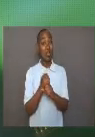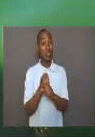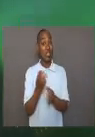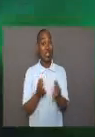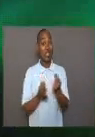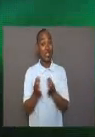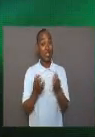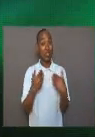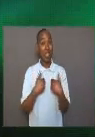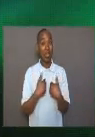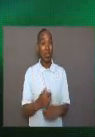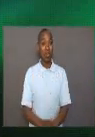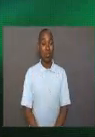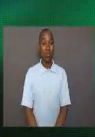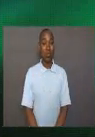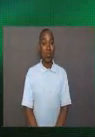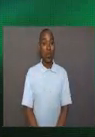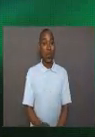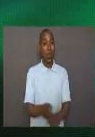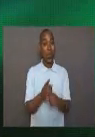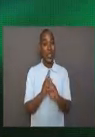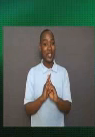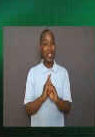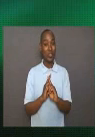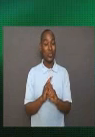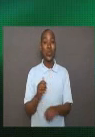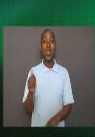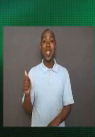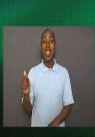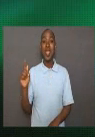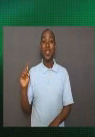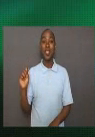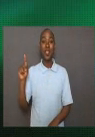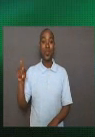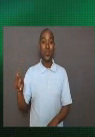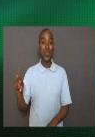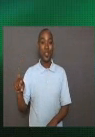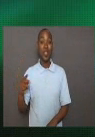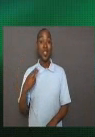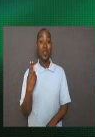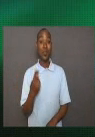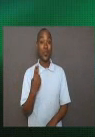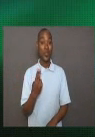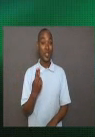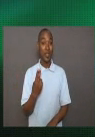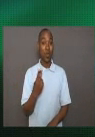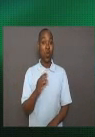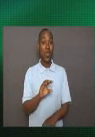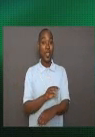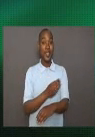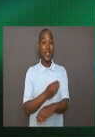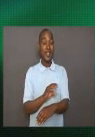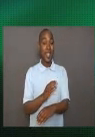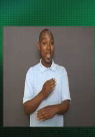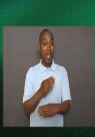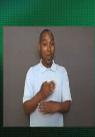described. You could have said that ATP is used when the cell